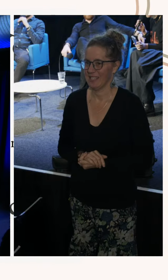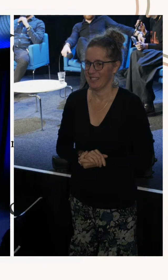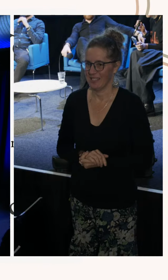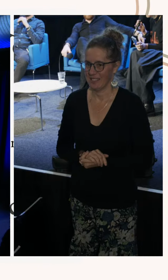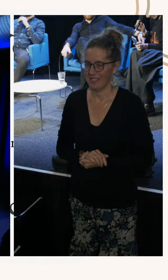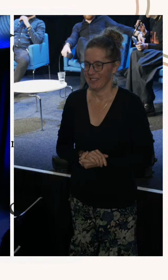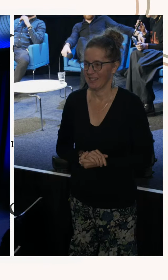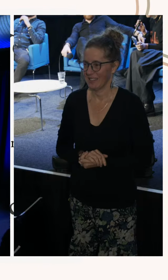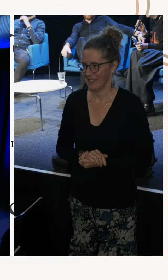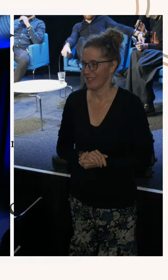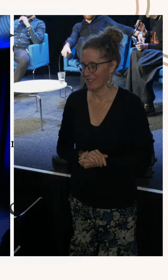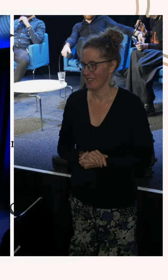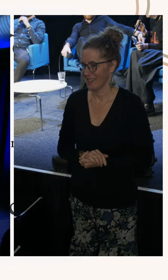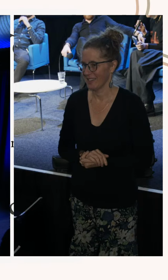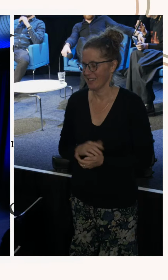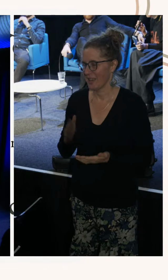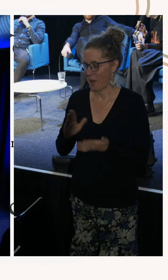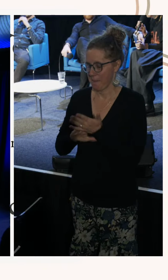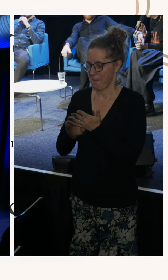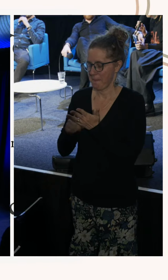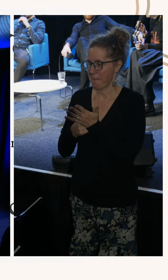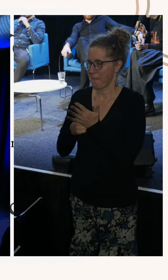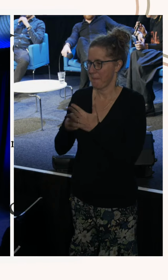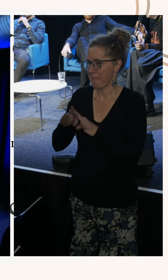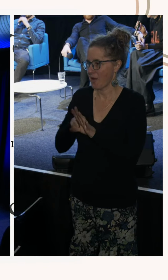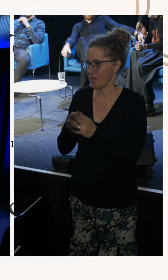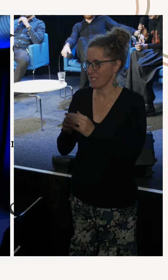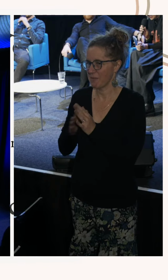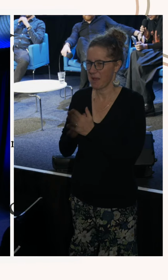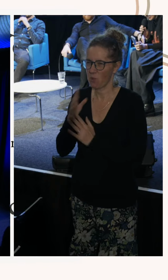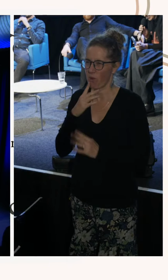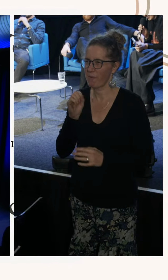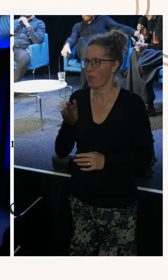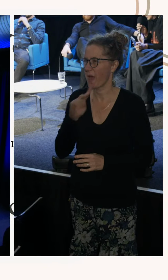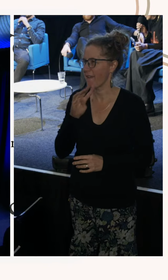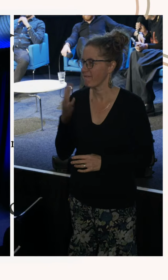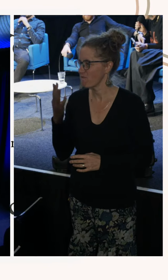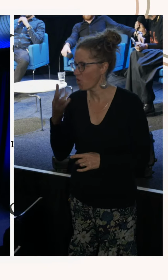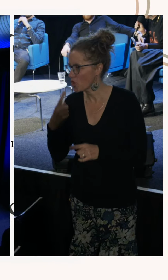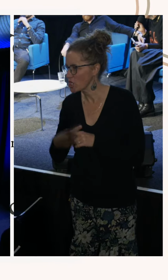Yeah, you've got, so Murray Smith would have done it at least 4 times.